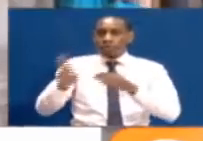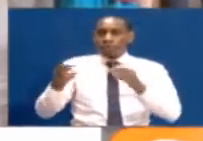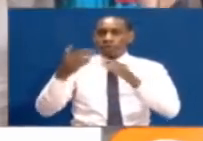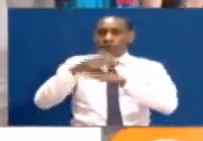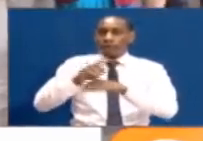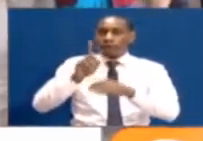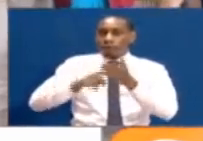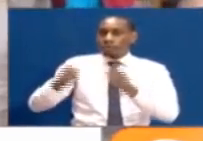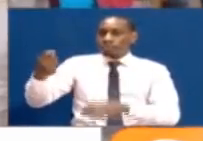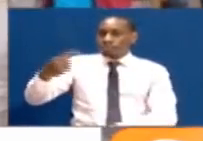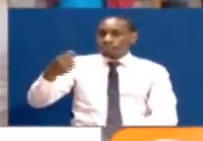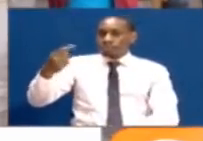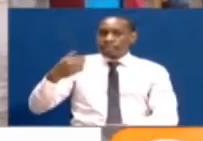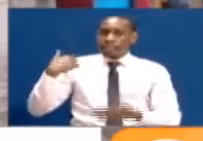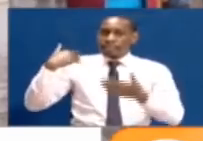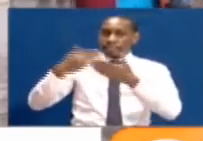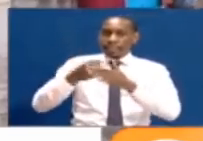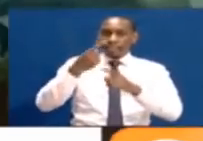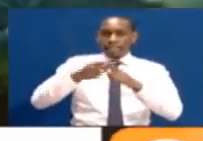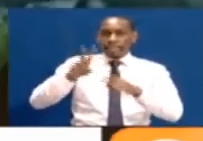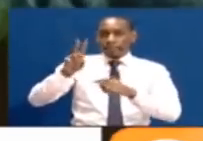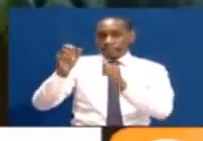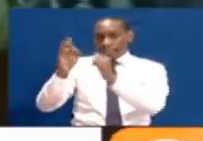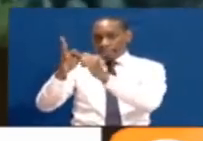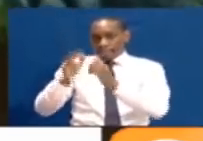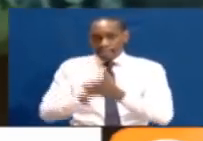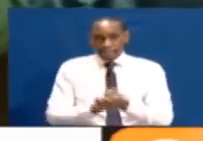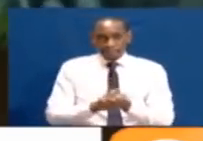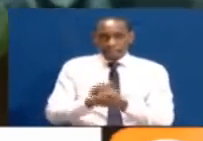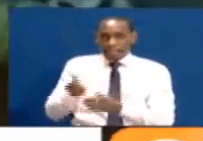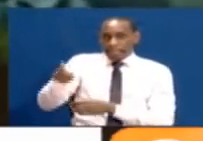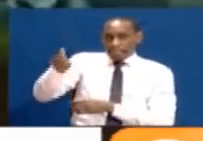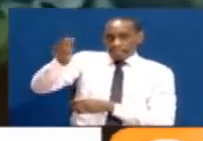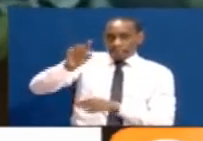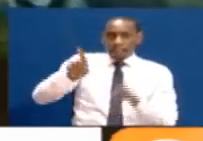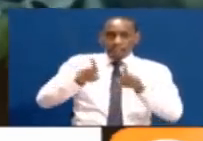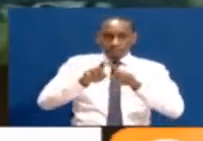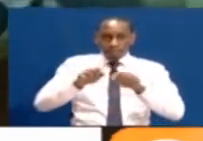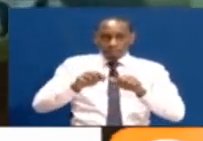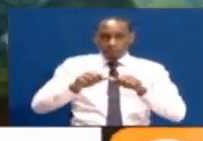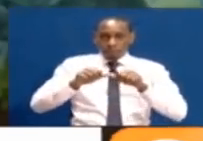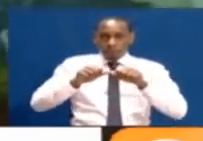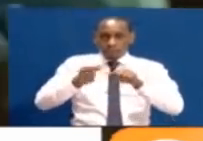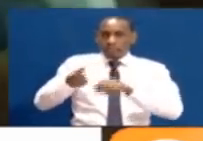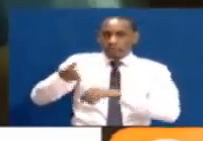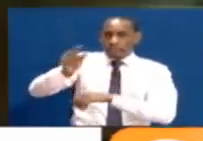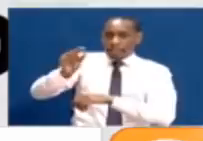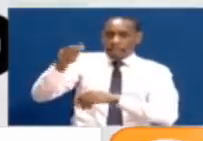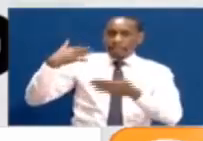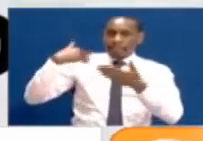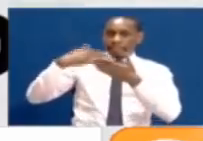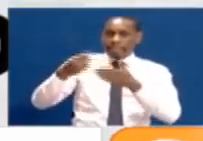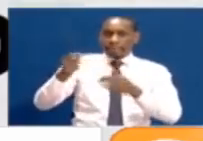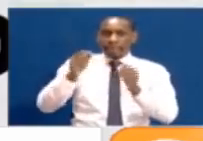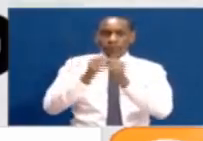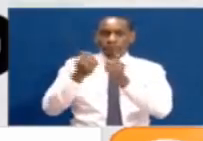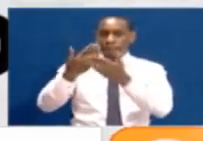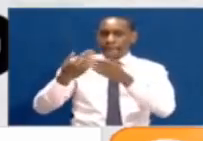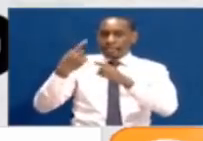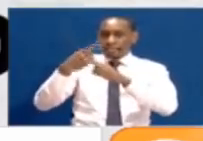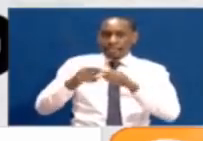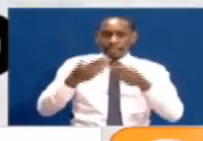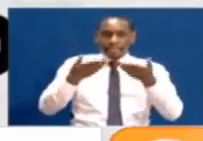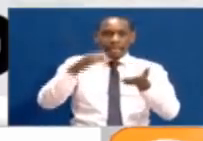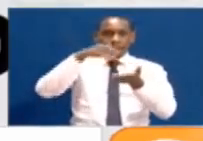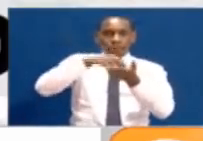than they earn since 2013. Inflation has been on a steady rise since October last year, now